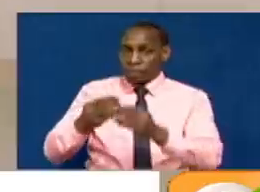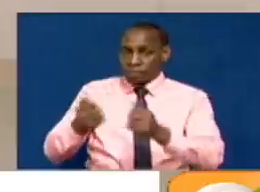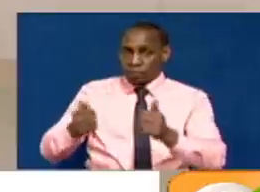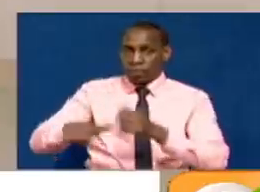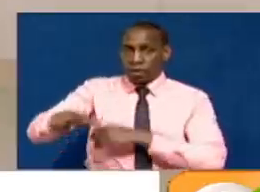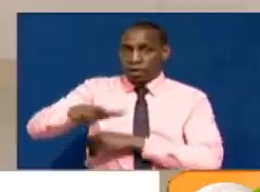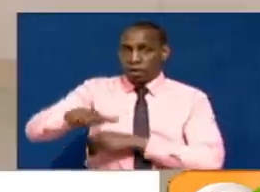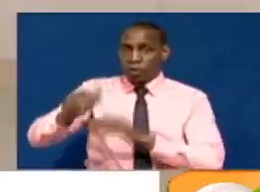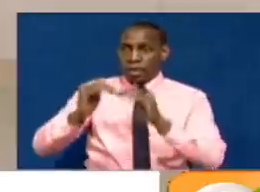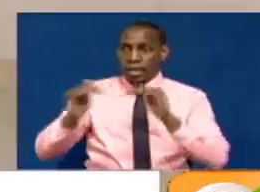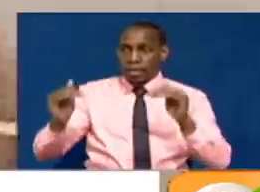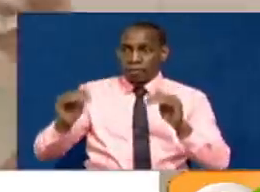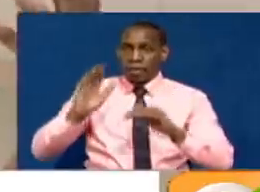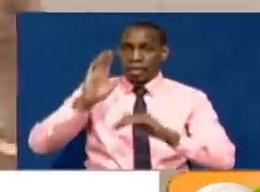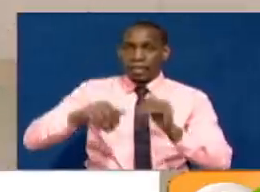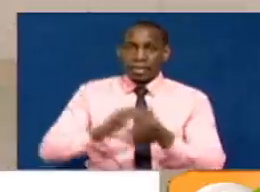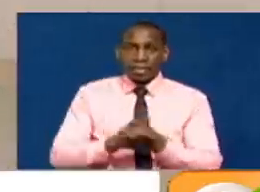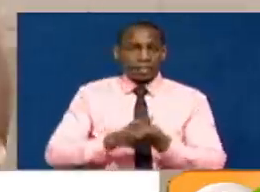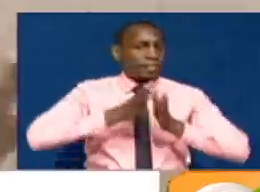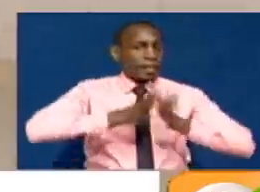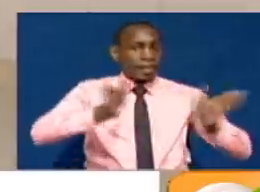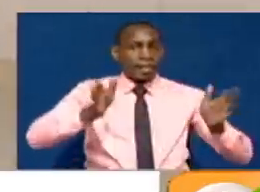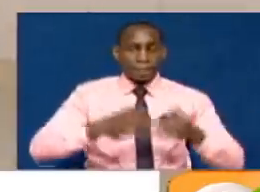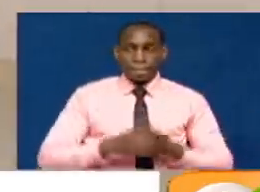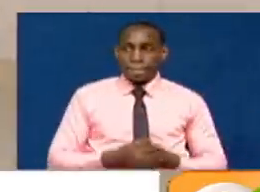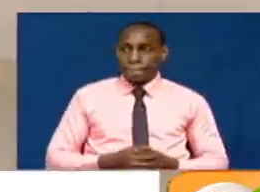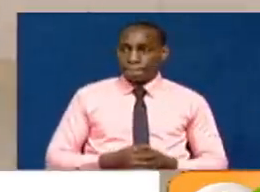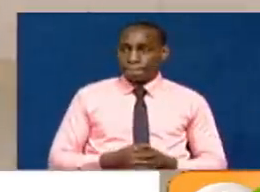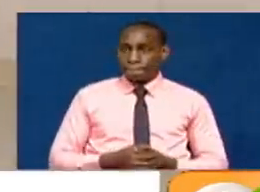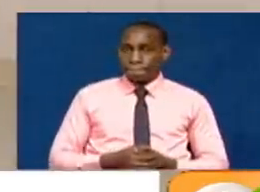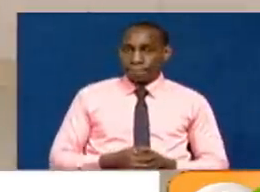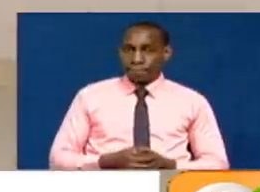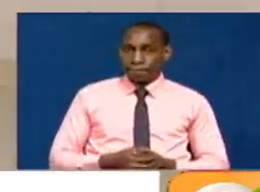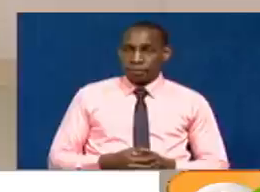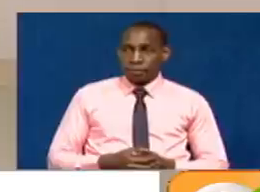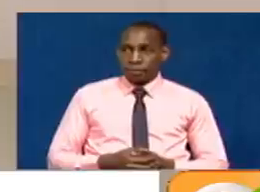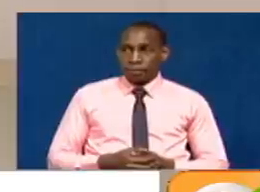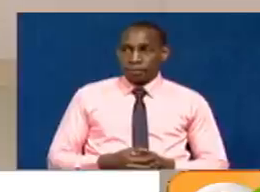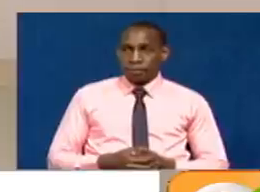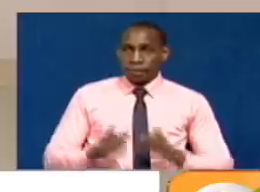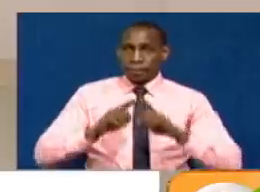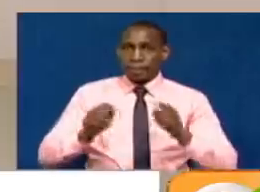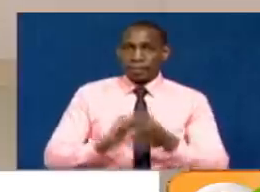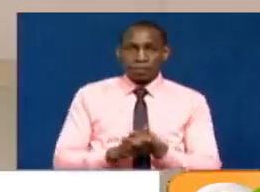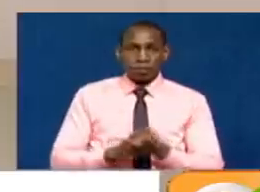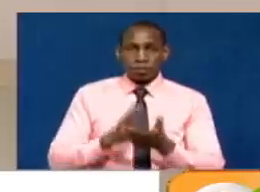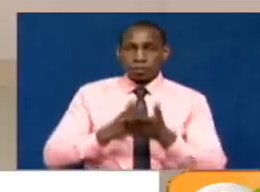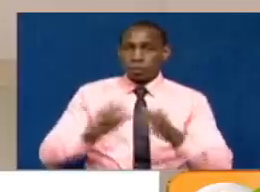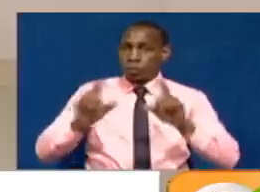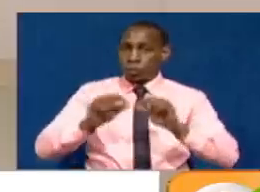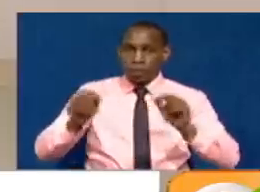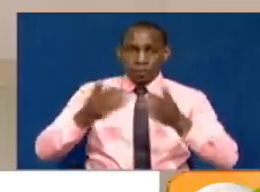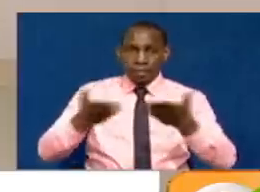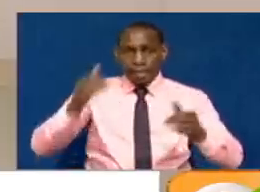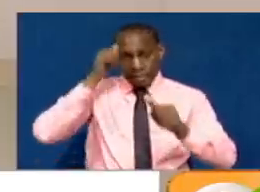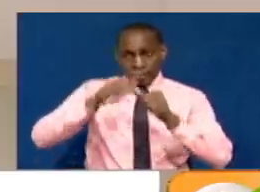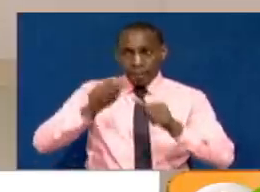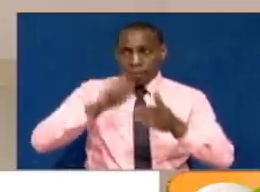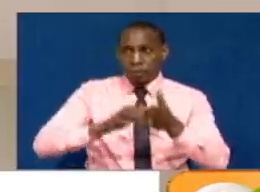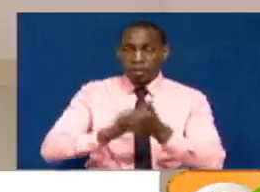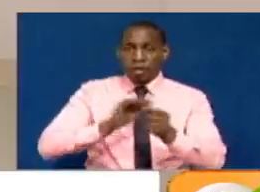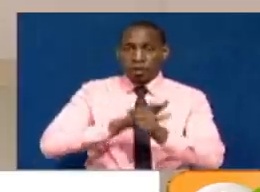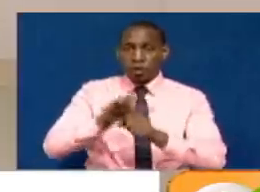a localized level rather than something that is more widespread. So that is where we're going. But, you know, like everybody else has said, is just to remember we're